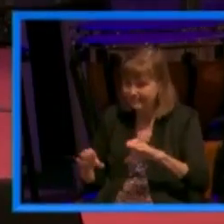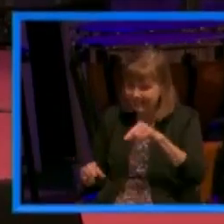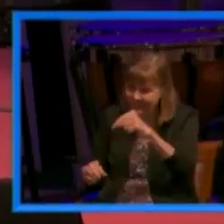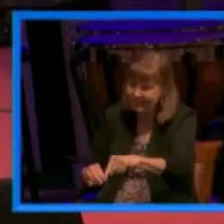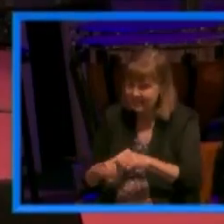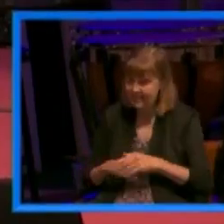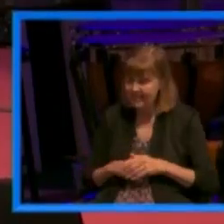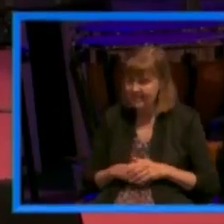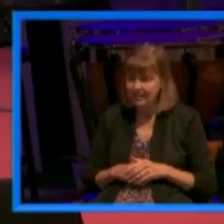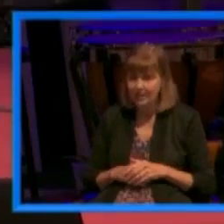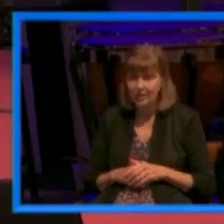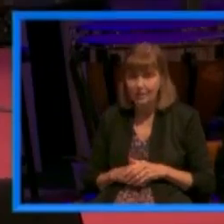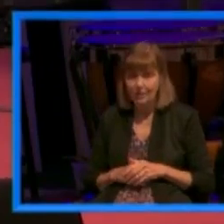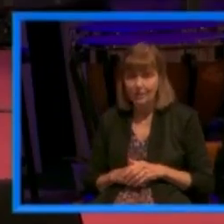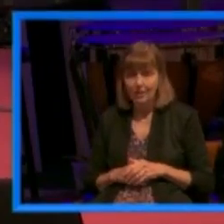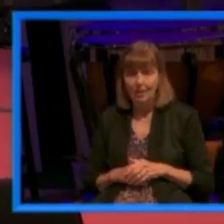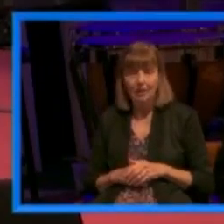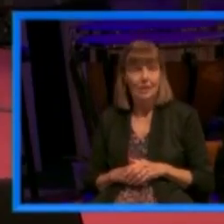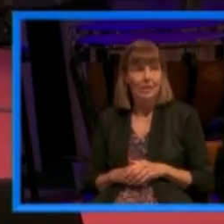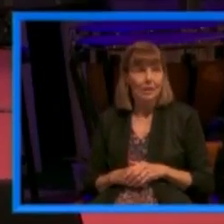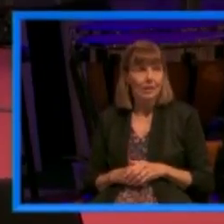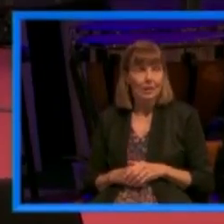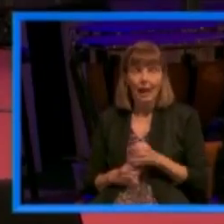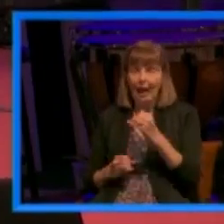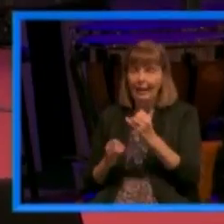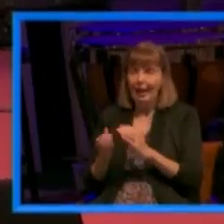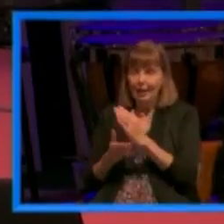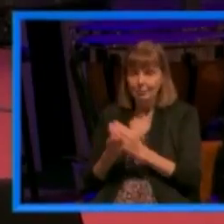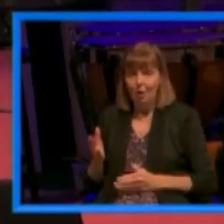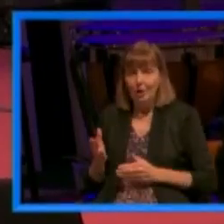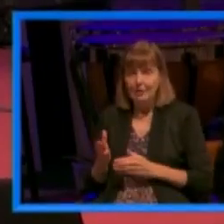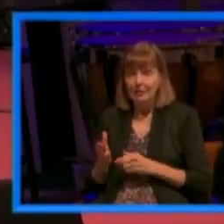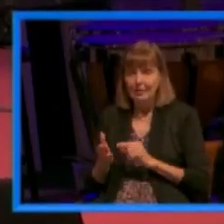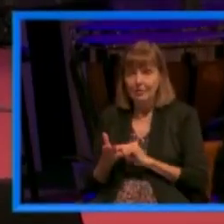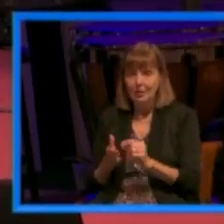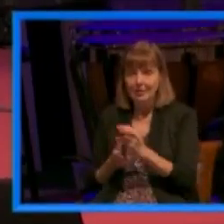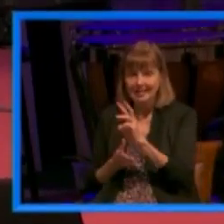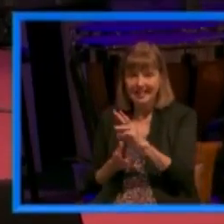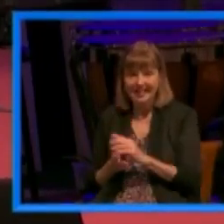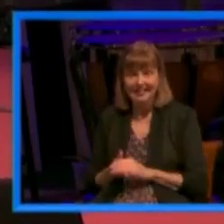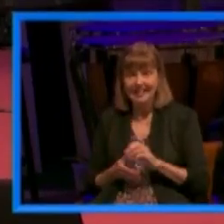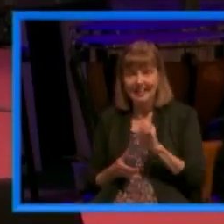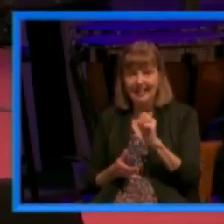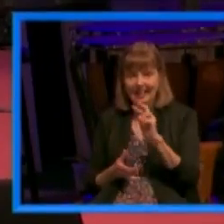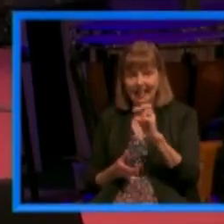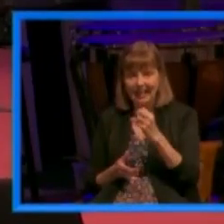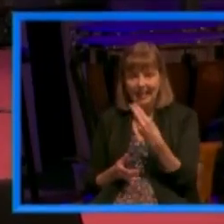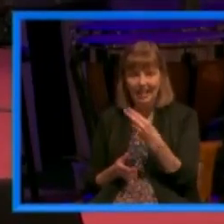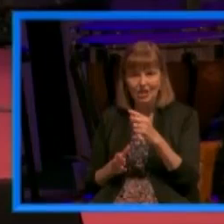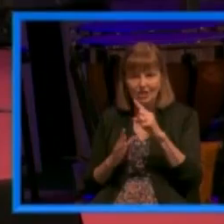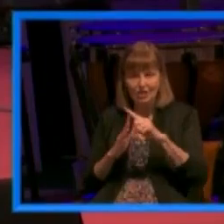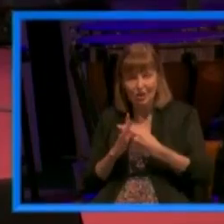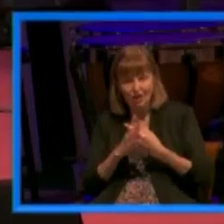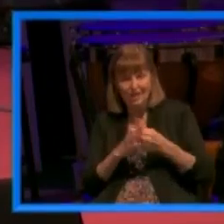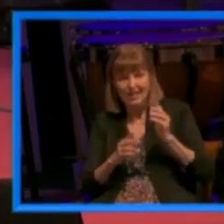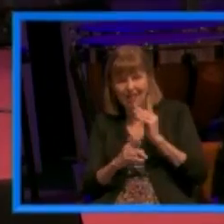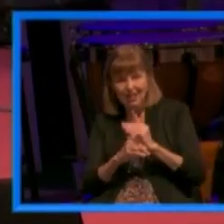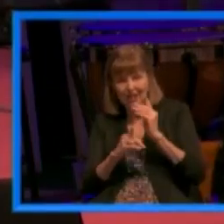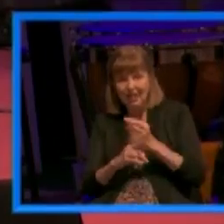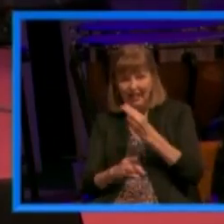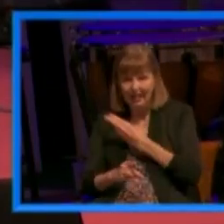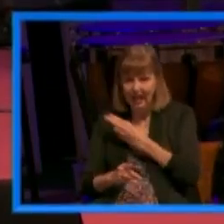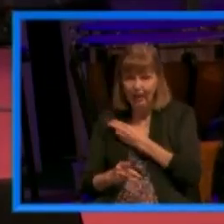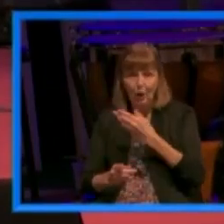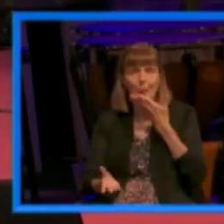at the last part, verse 6. What happens? She starts to treat Hagar as bad as she can. She has long run past the